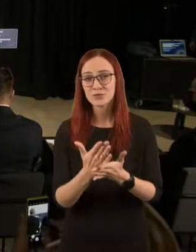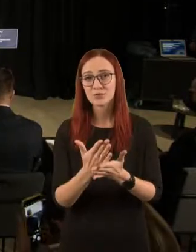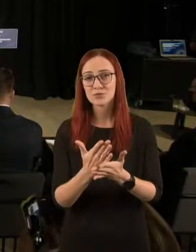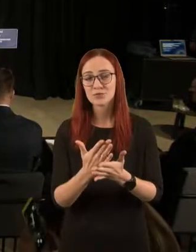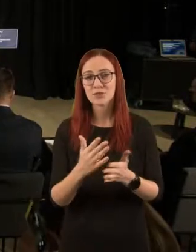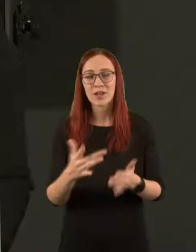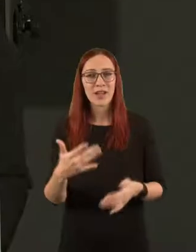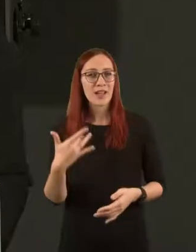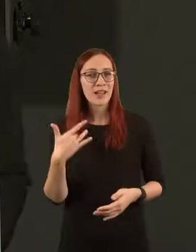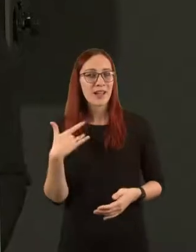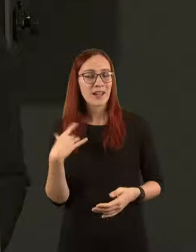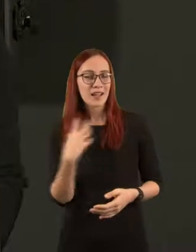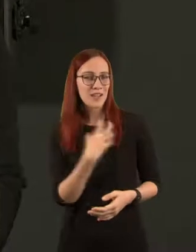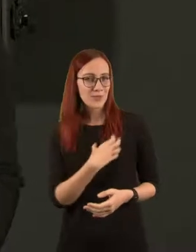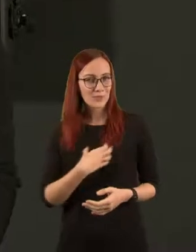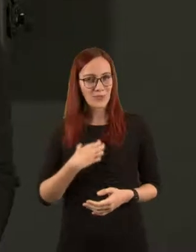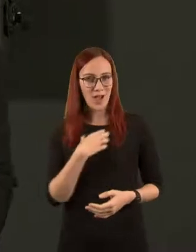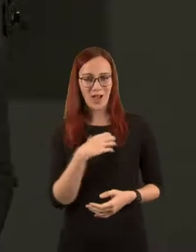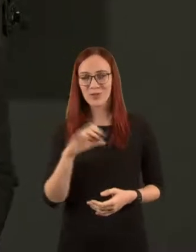Today,